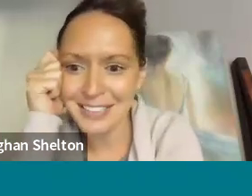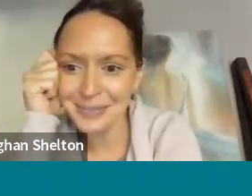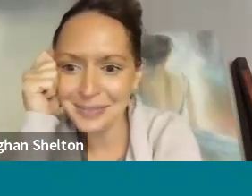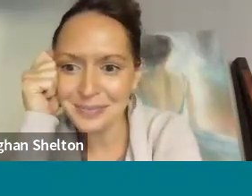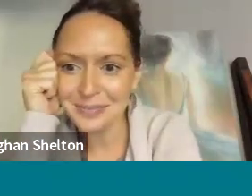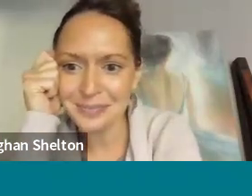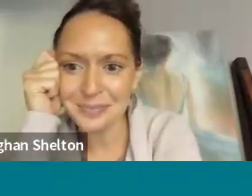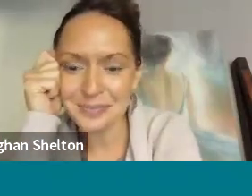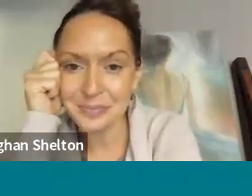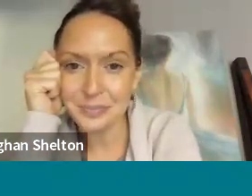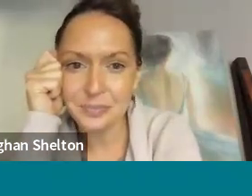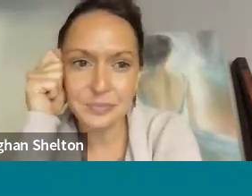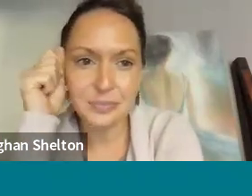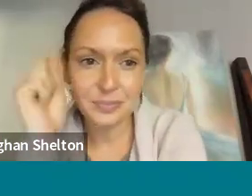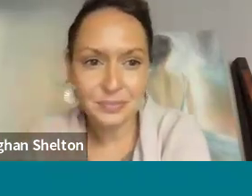comment.